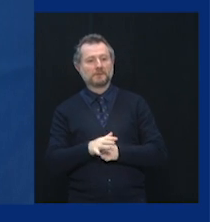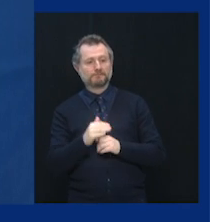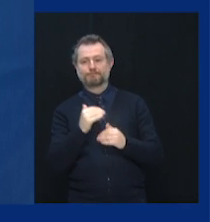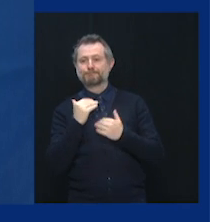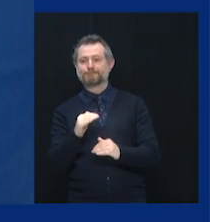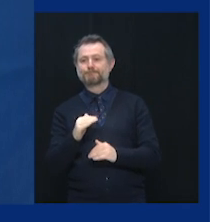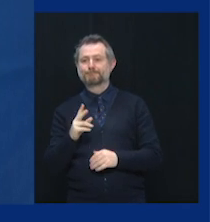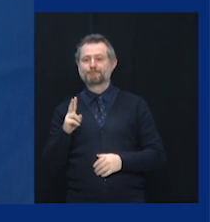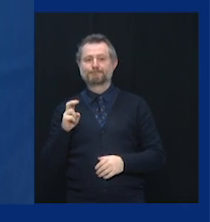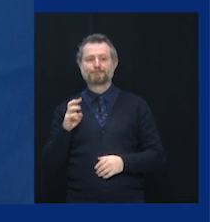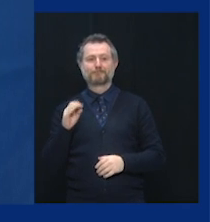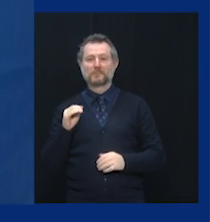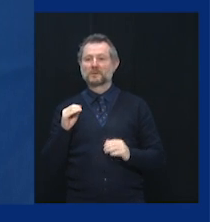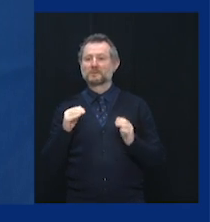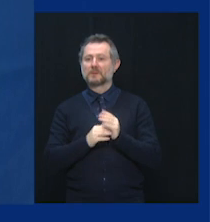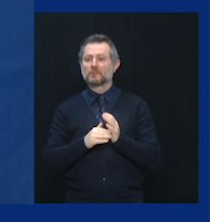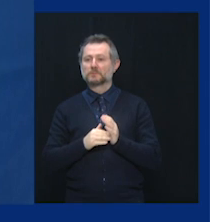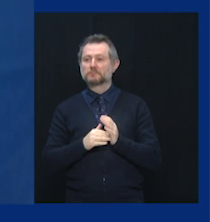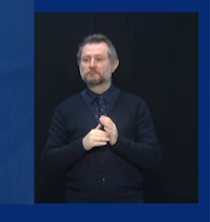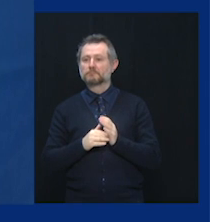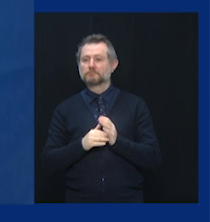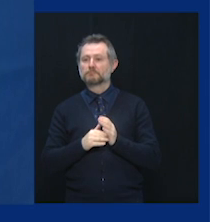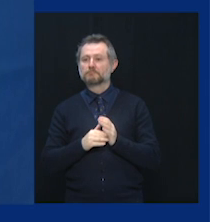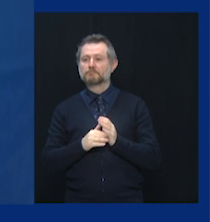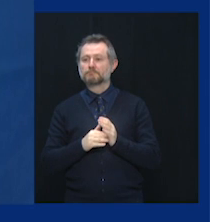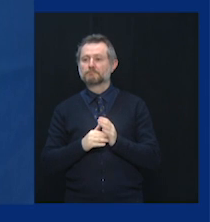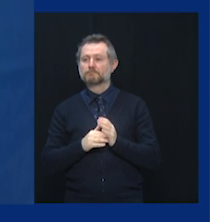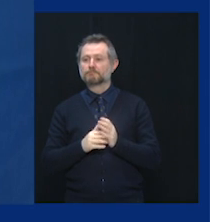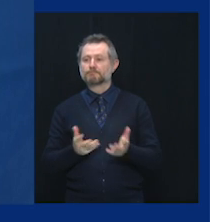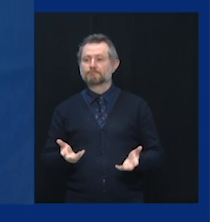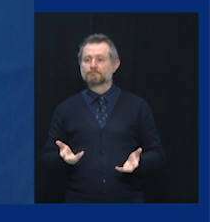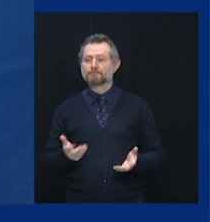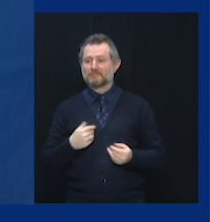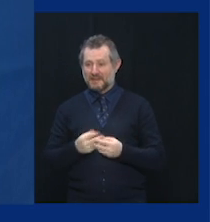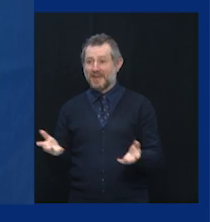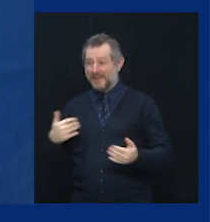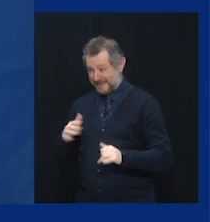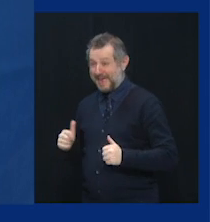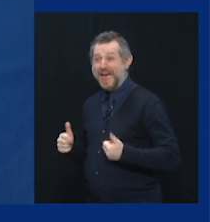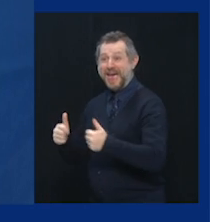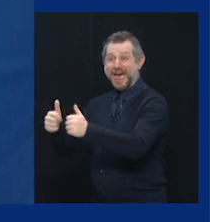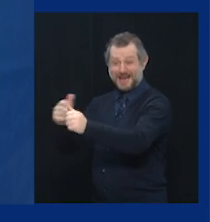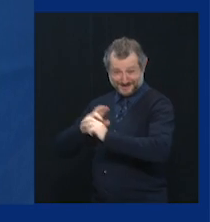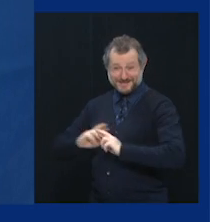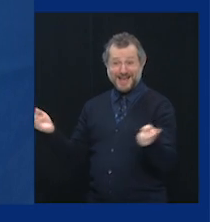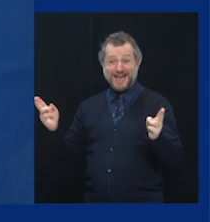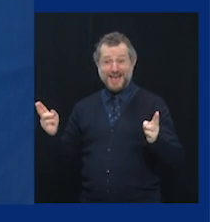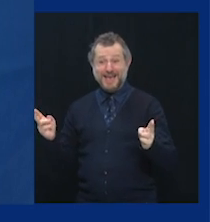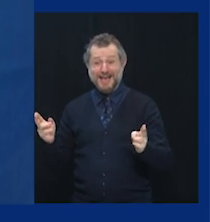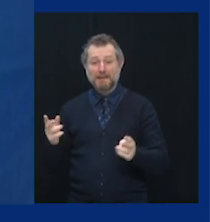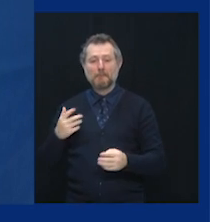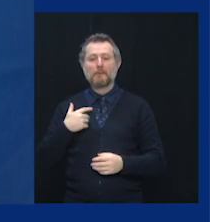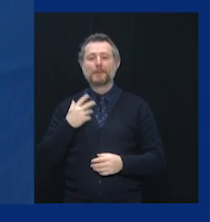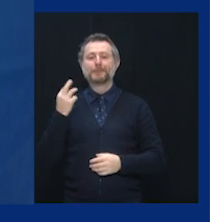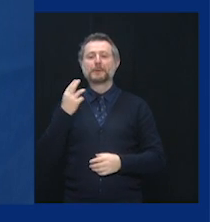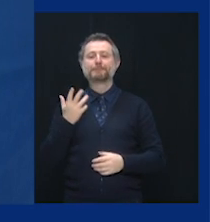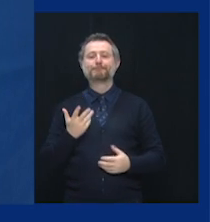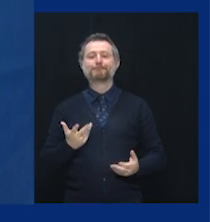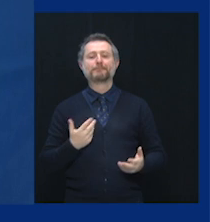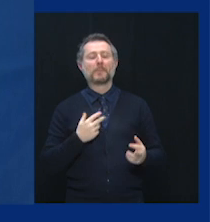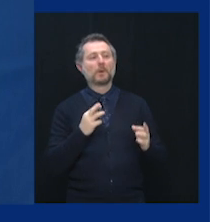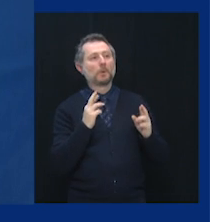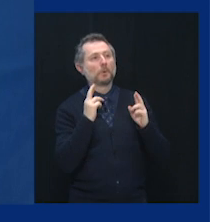240,000. We want to have that distribution network in place because we're hoping to get more